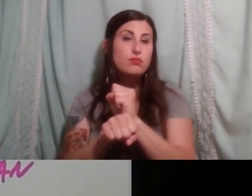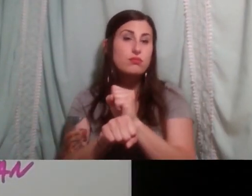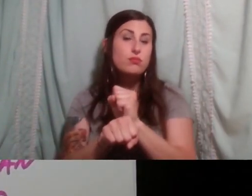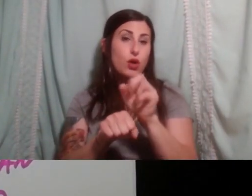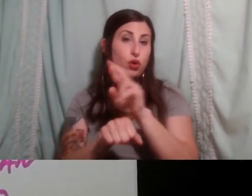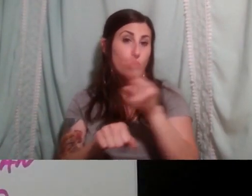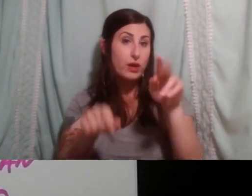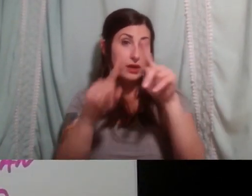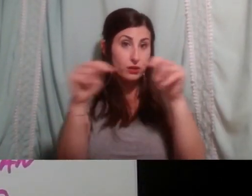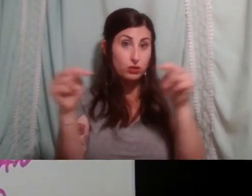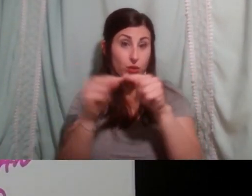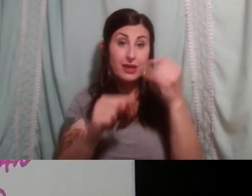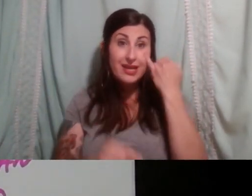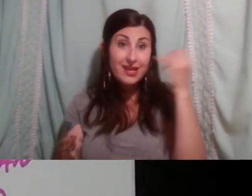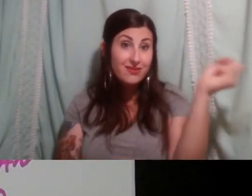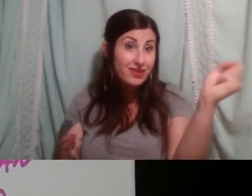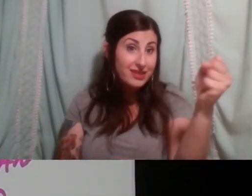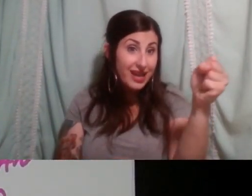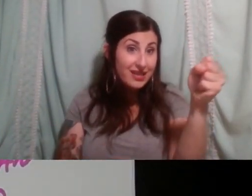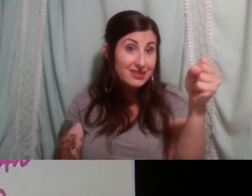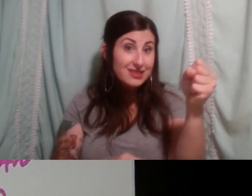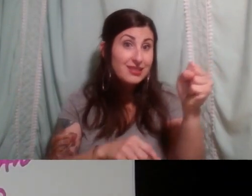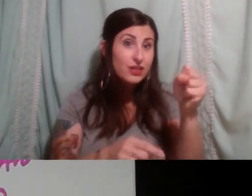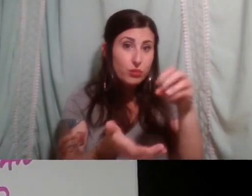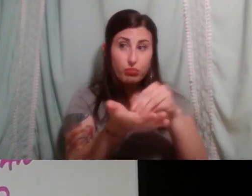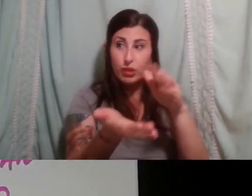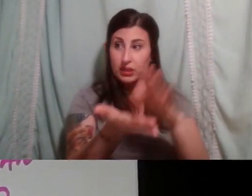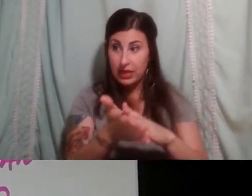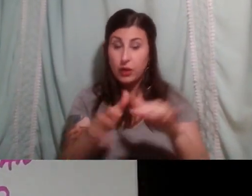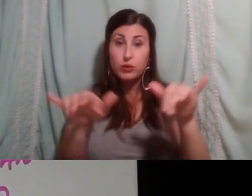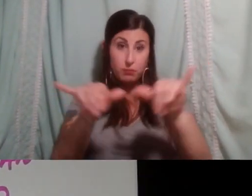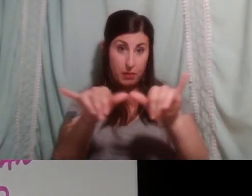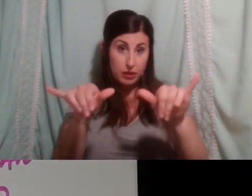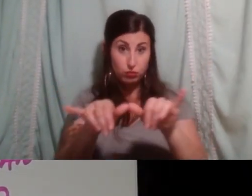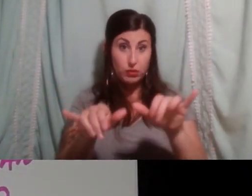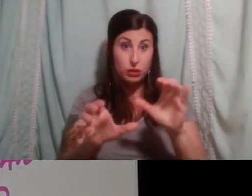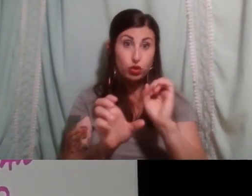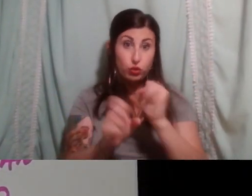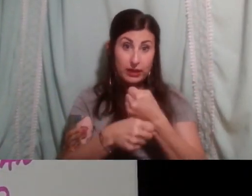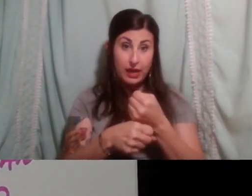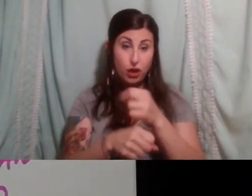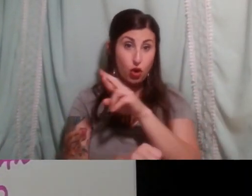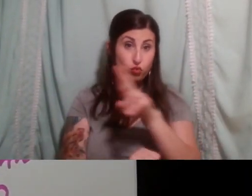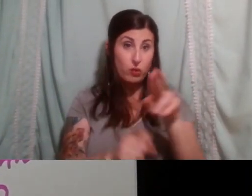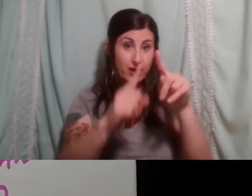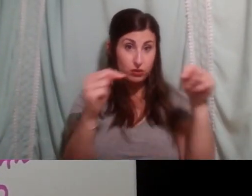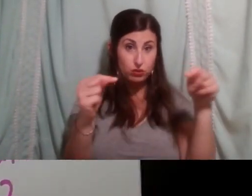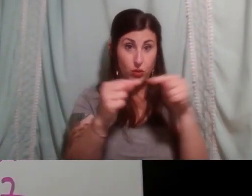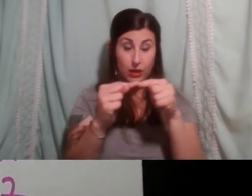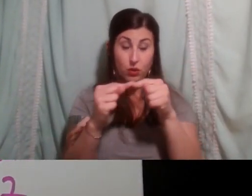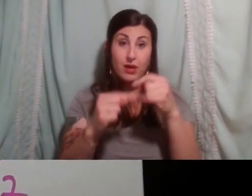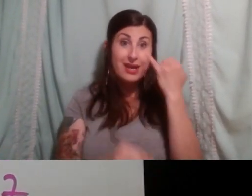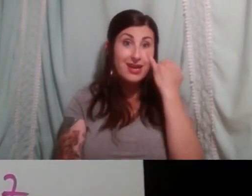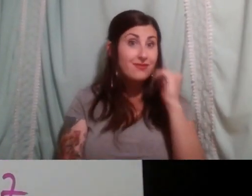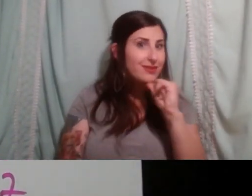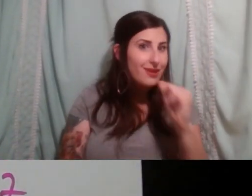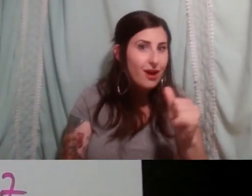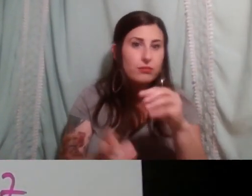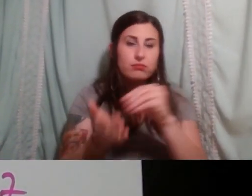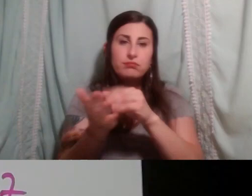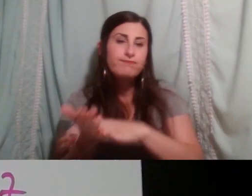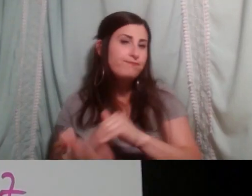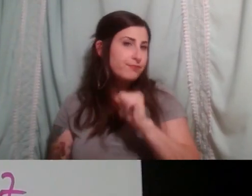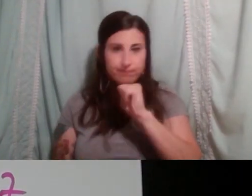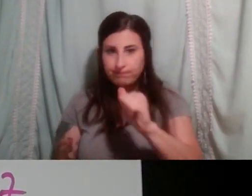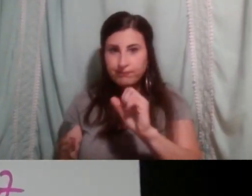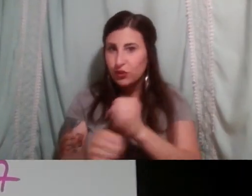statement. If yes, the measurements create a right triangle. If not, they don't create a